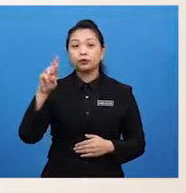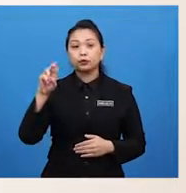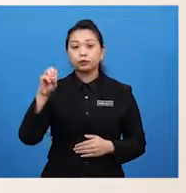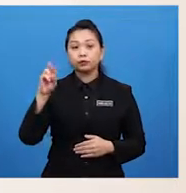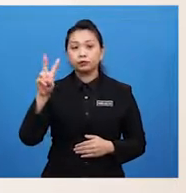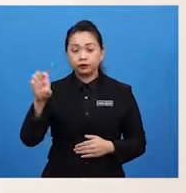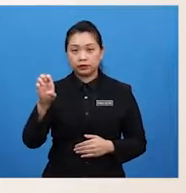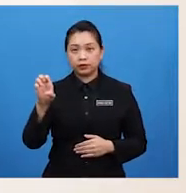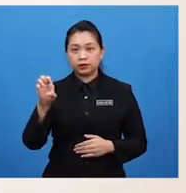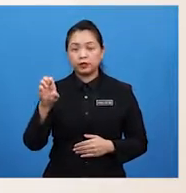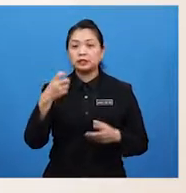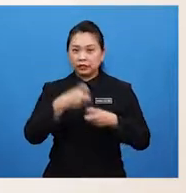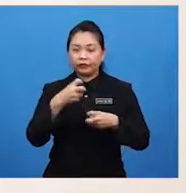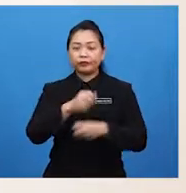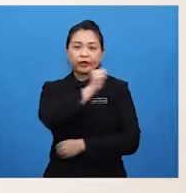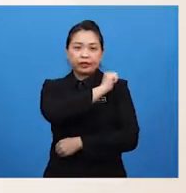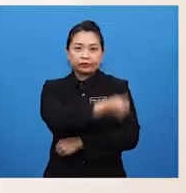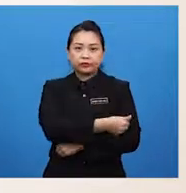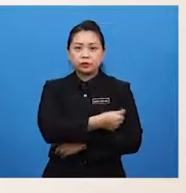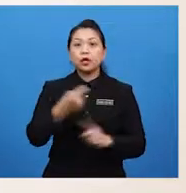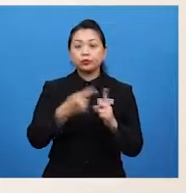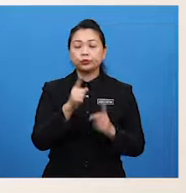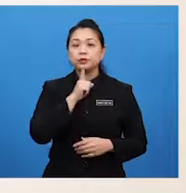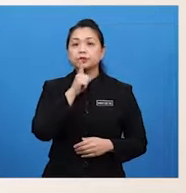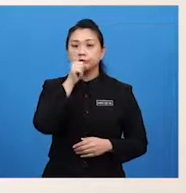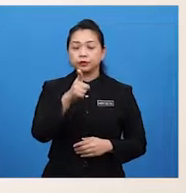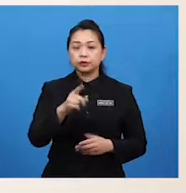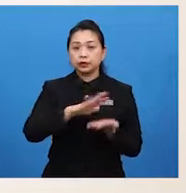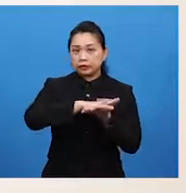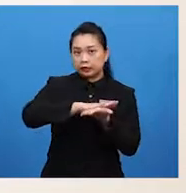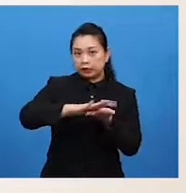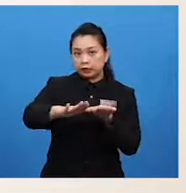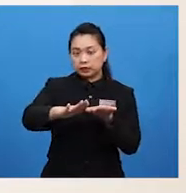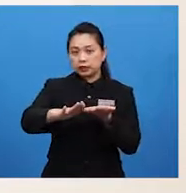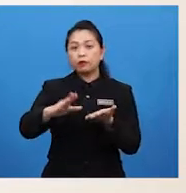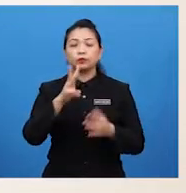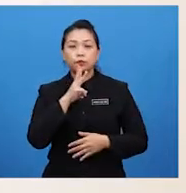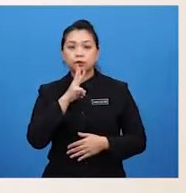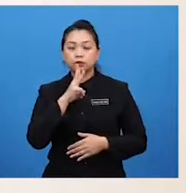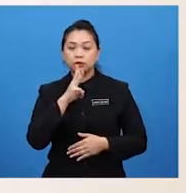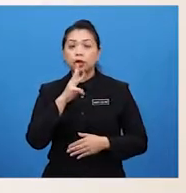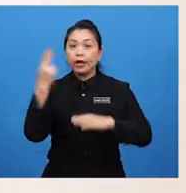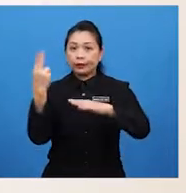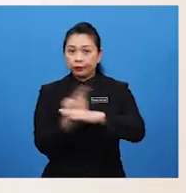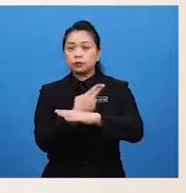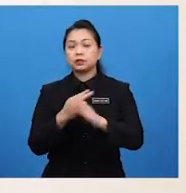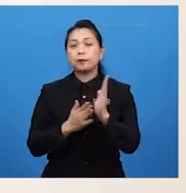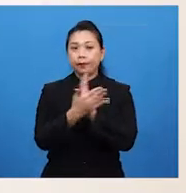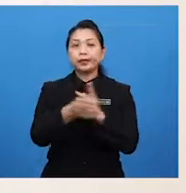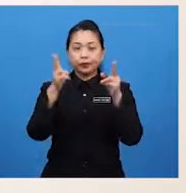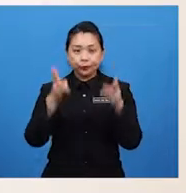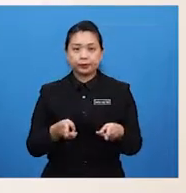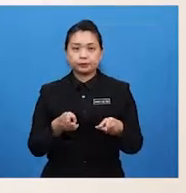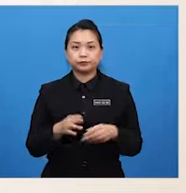difficult for the authorities to ensure cleanliness of water to be consumed by human beings.